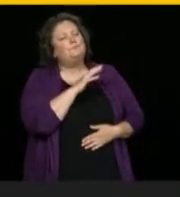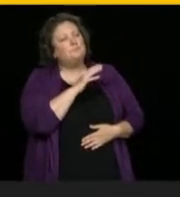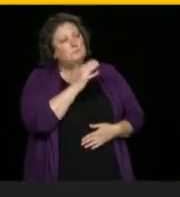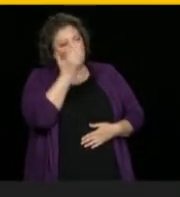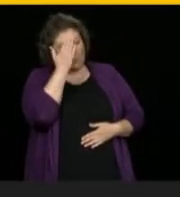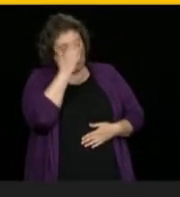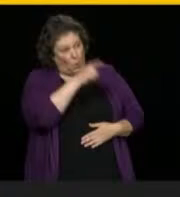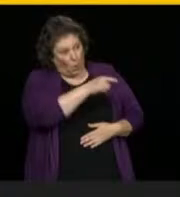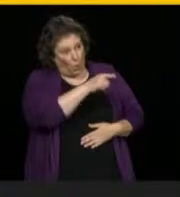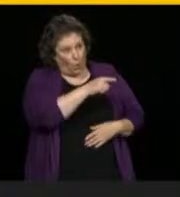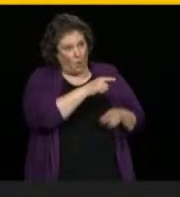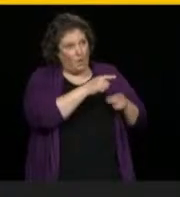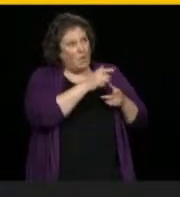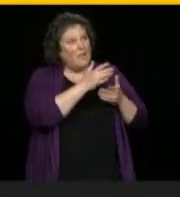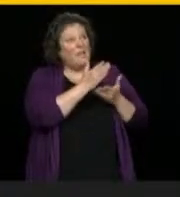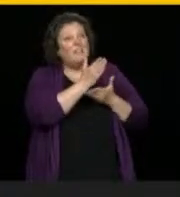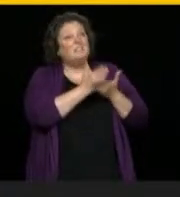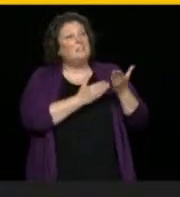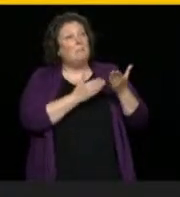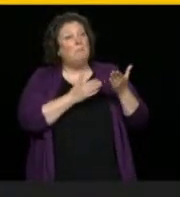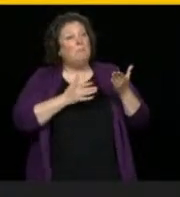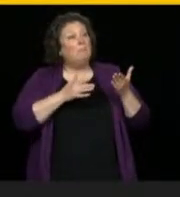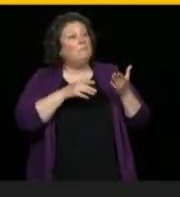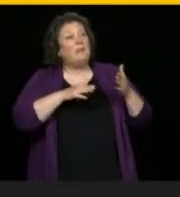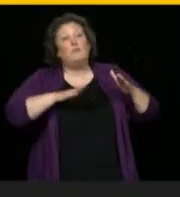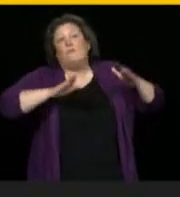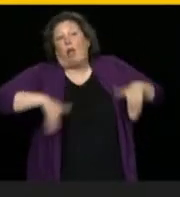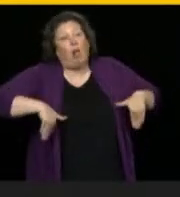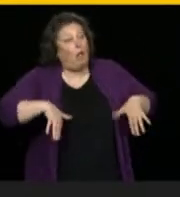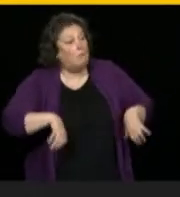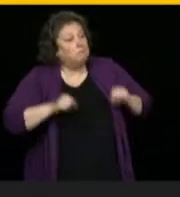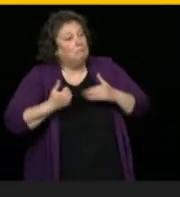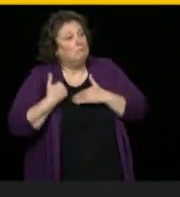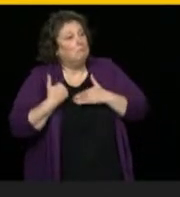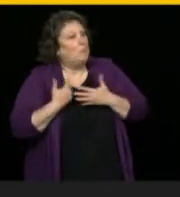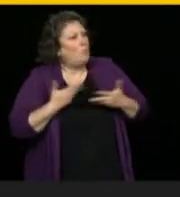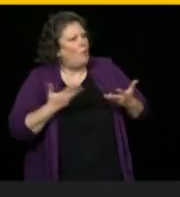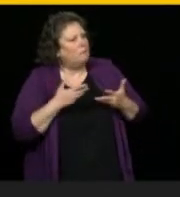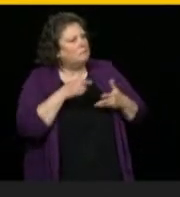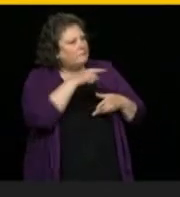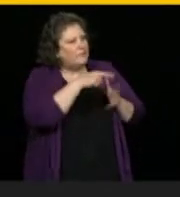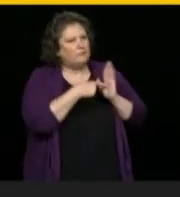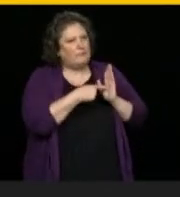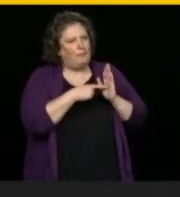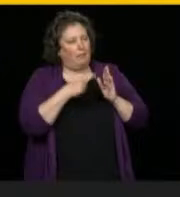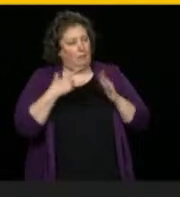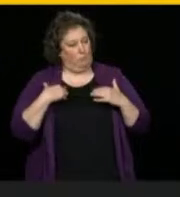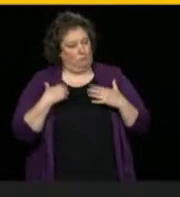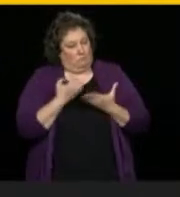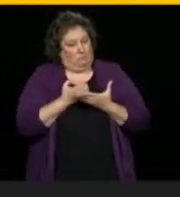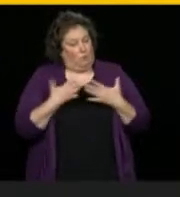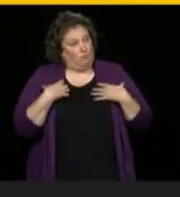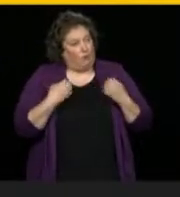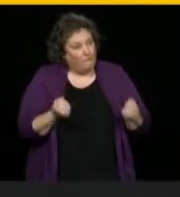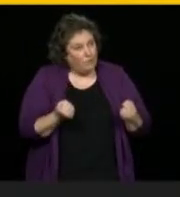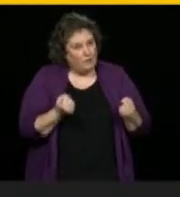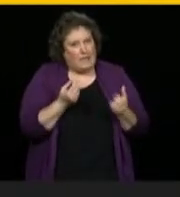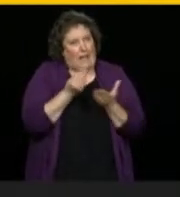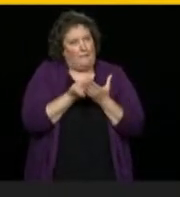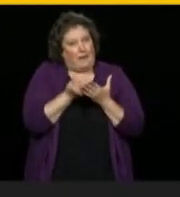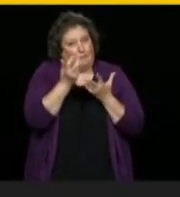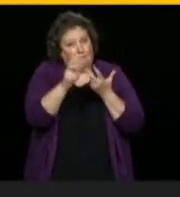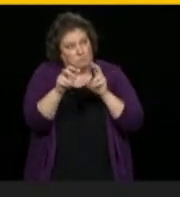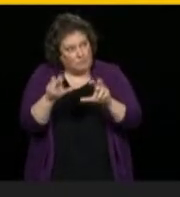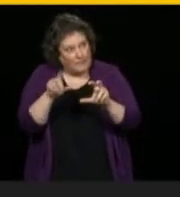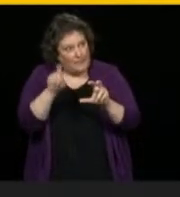terms of the recovery. Can you explain to Canadians why the recovery and stimulus that might be needed on the other side of this is